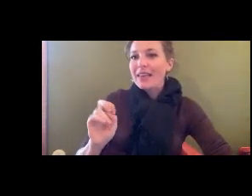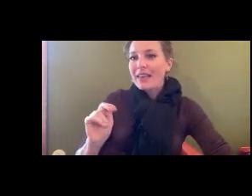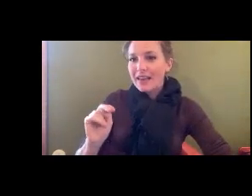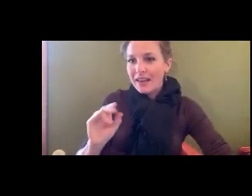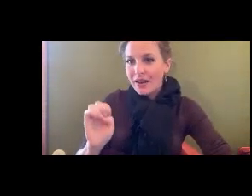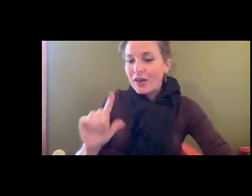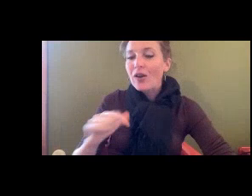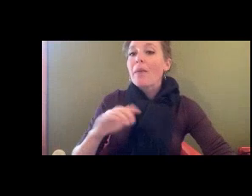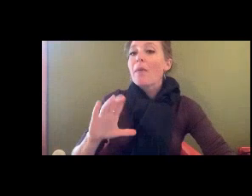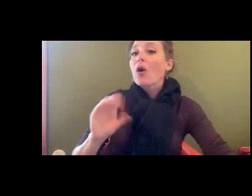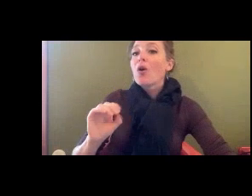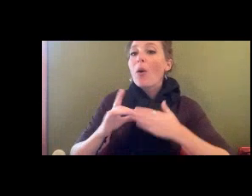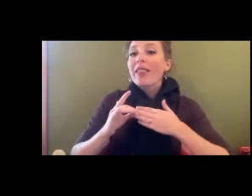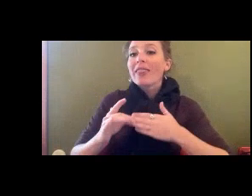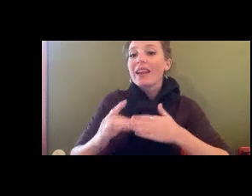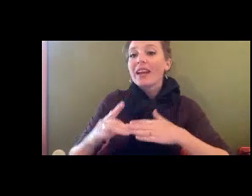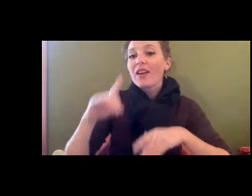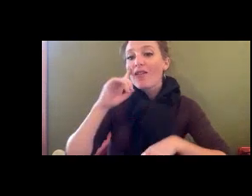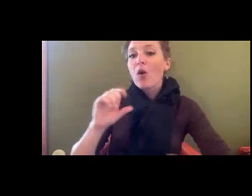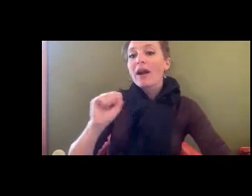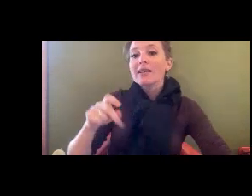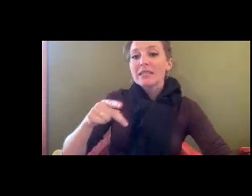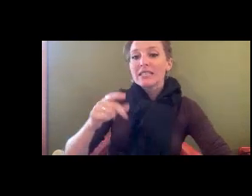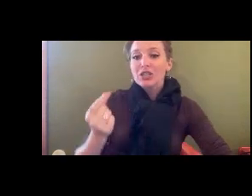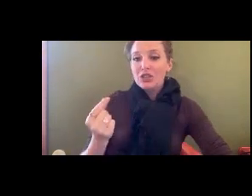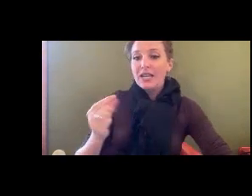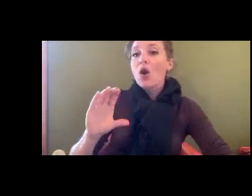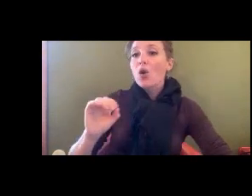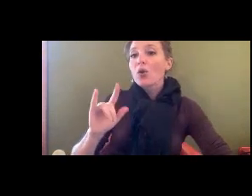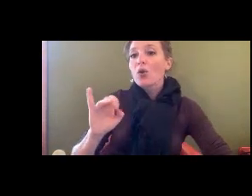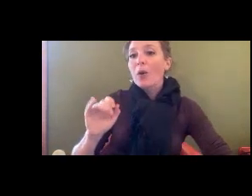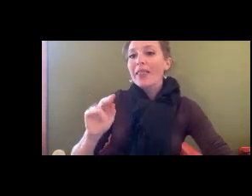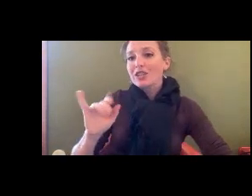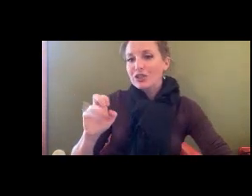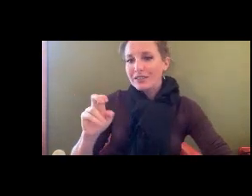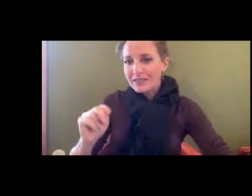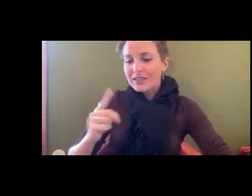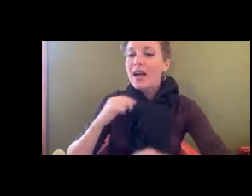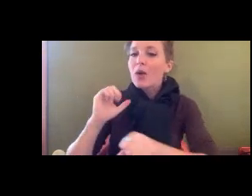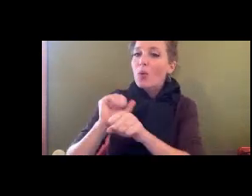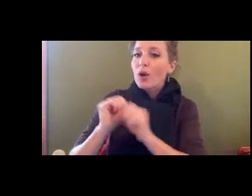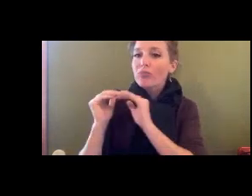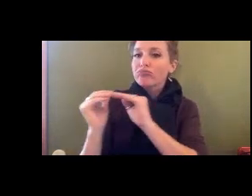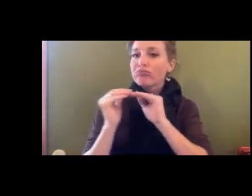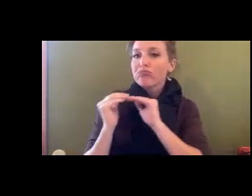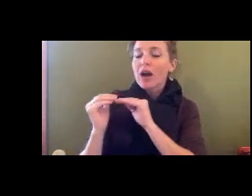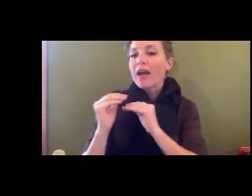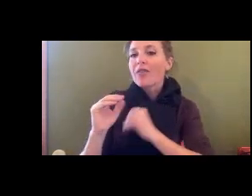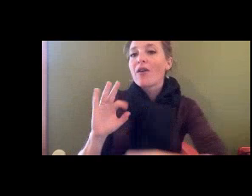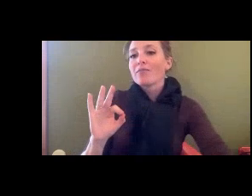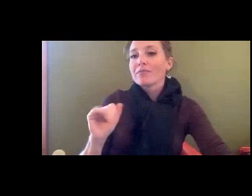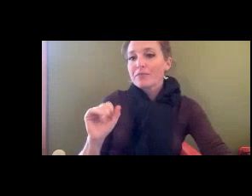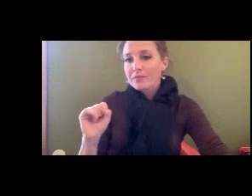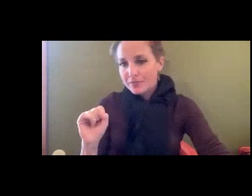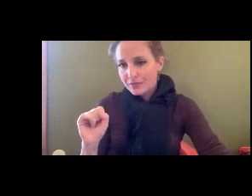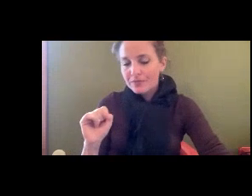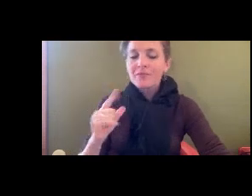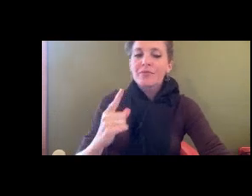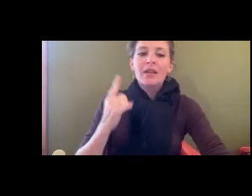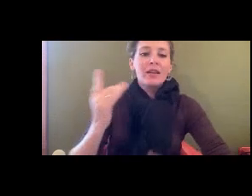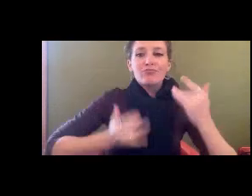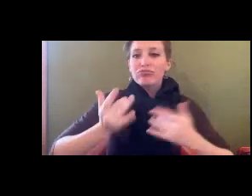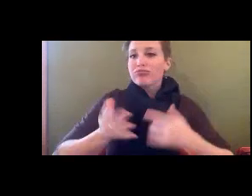of the Sustainable Productivity Growth Coalition, and I work with many of my colleagues here at the Foreign Agricultural Service. So I'm really thrilled to be able to talk to